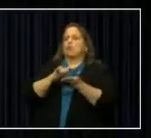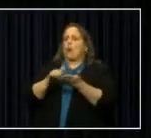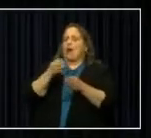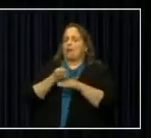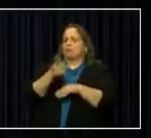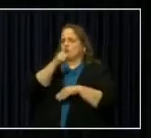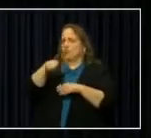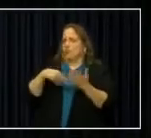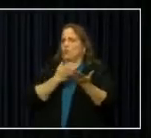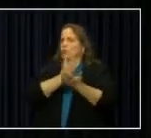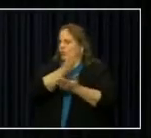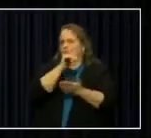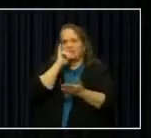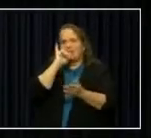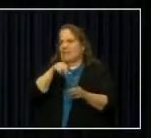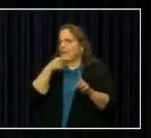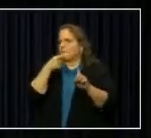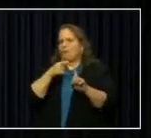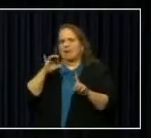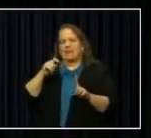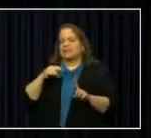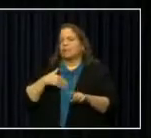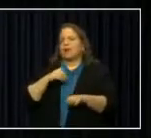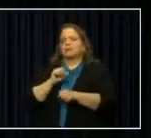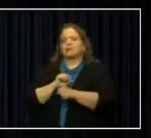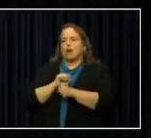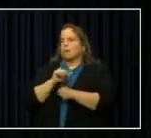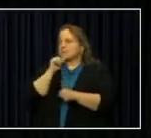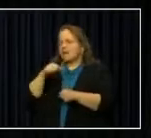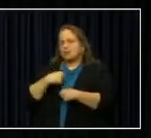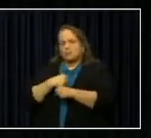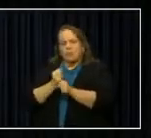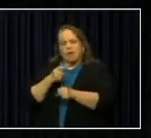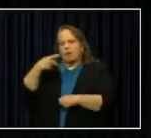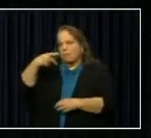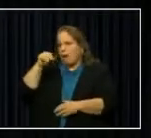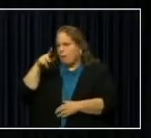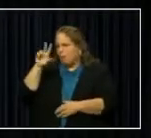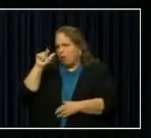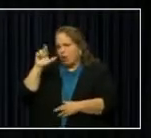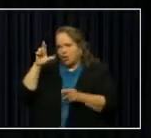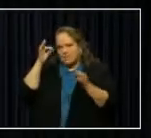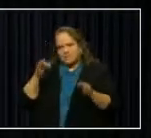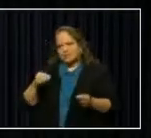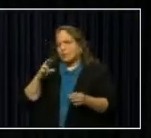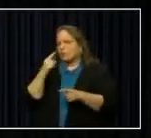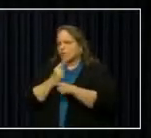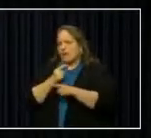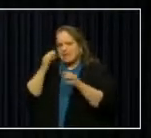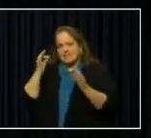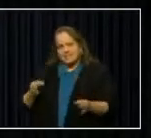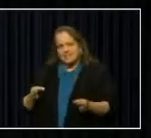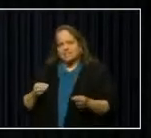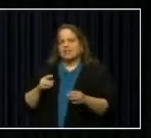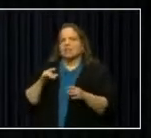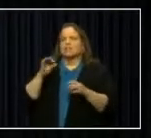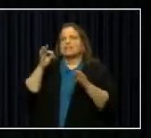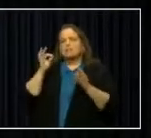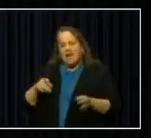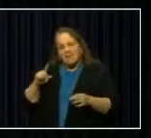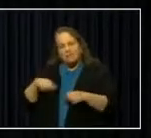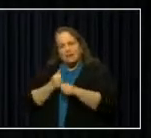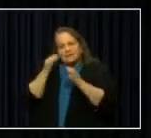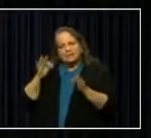not to that point. So my job isn't to make the popular decision, but the right decision, and the decision that saves people's